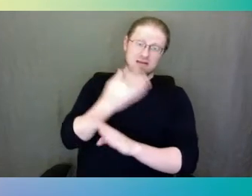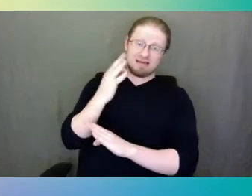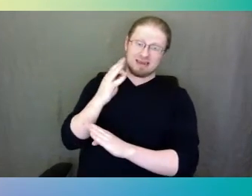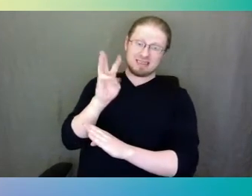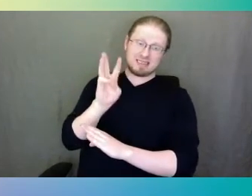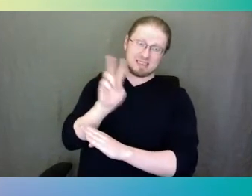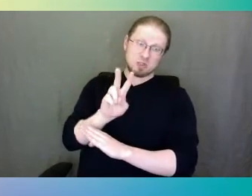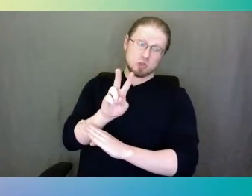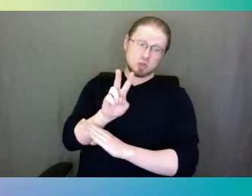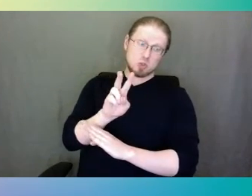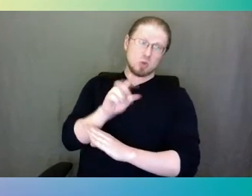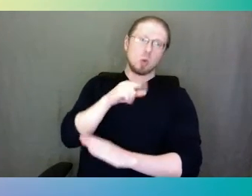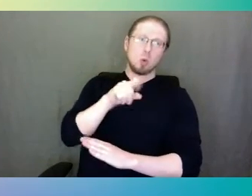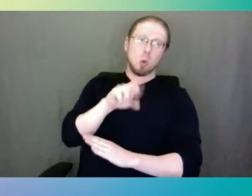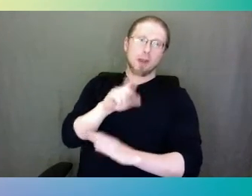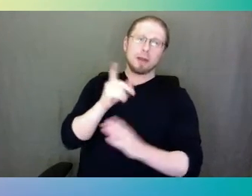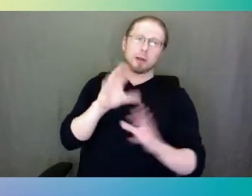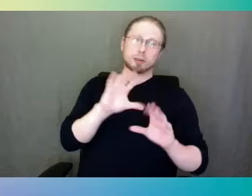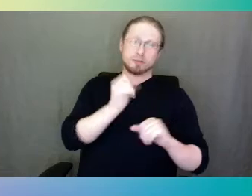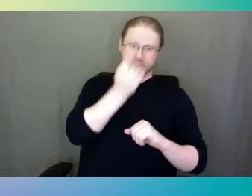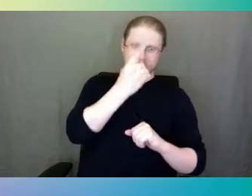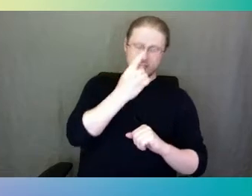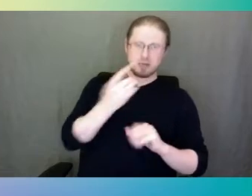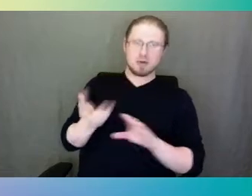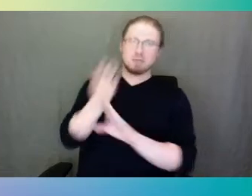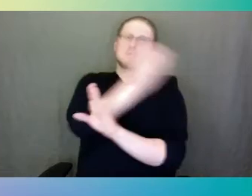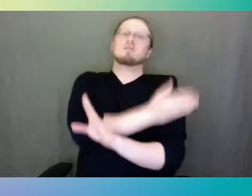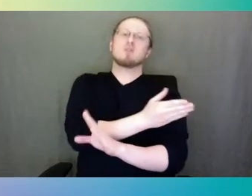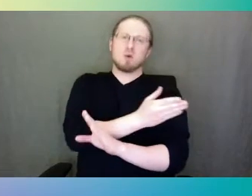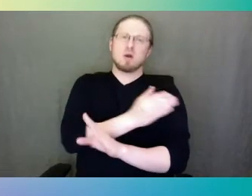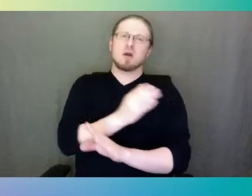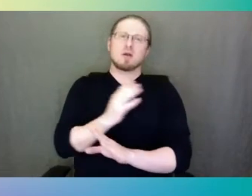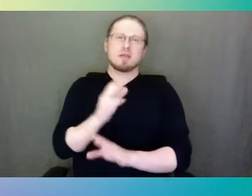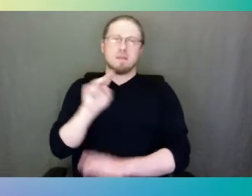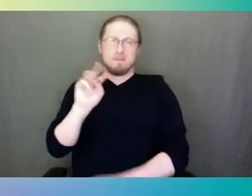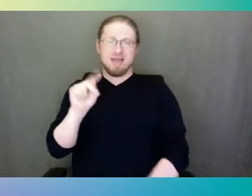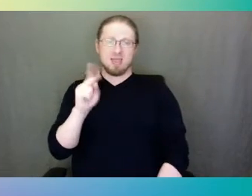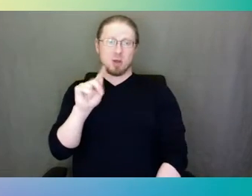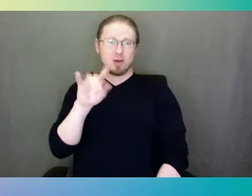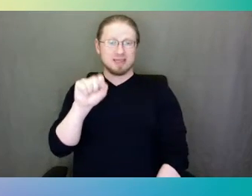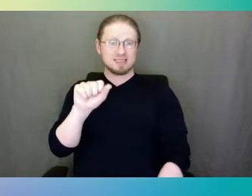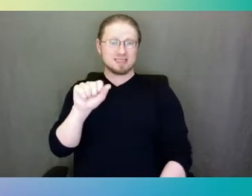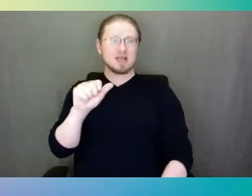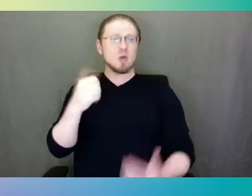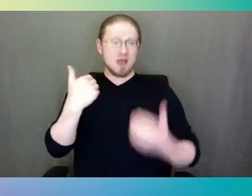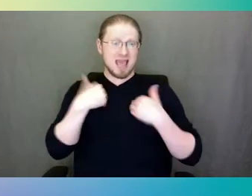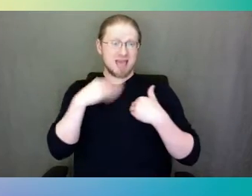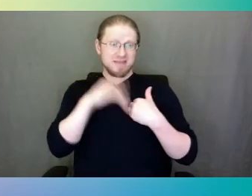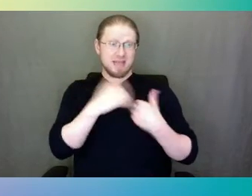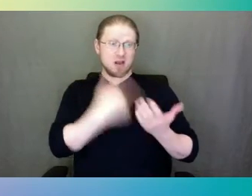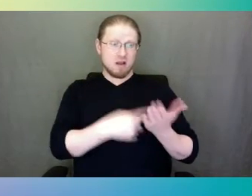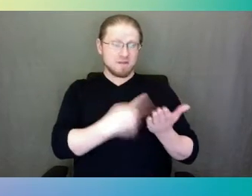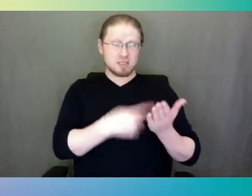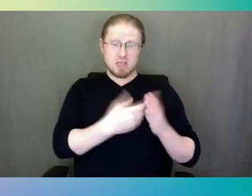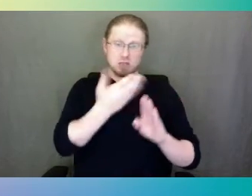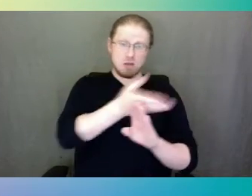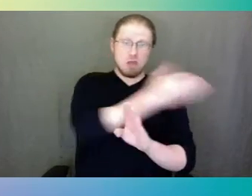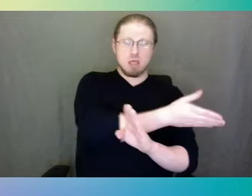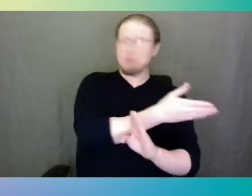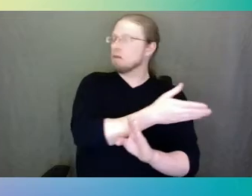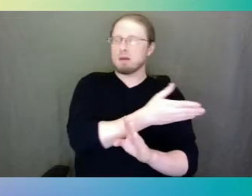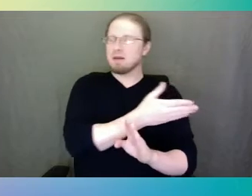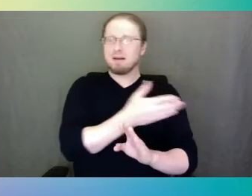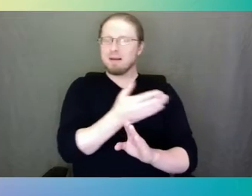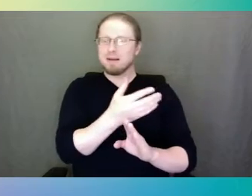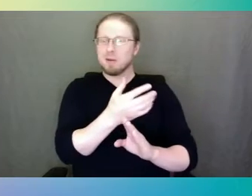Methodists who had not united, who are about to divide it again, were having these conversations. This was also